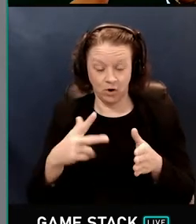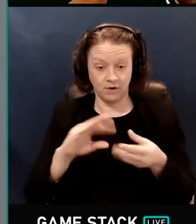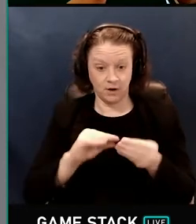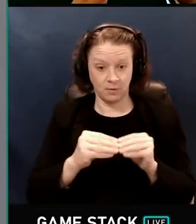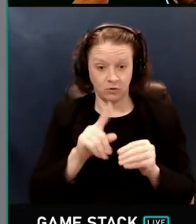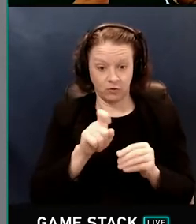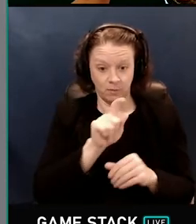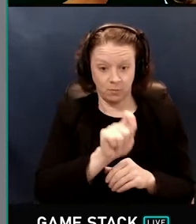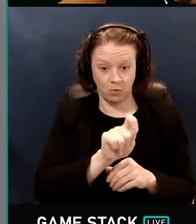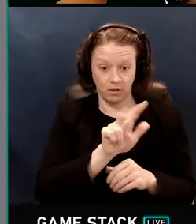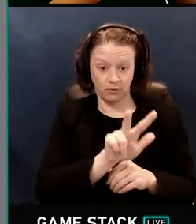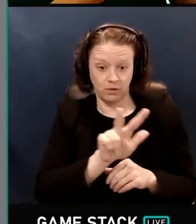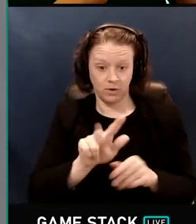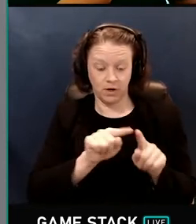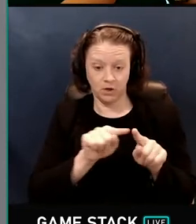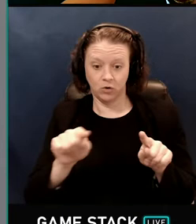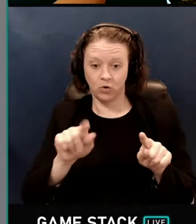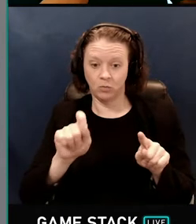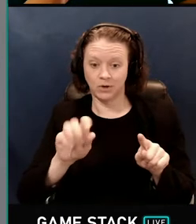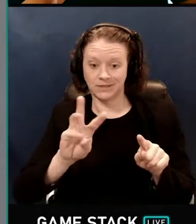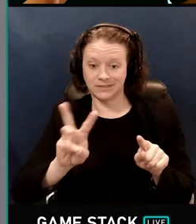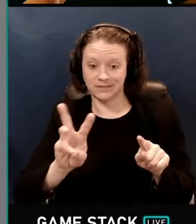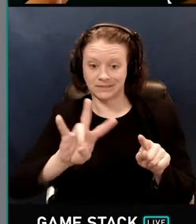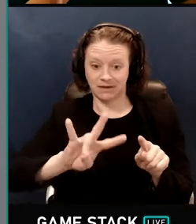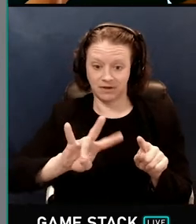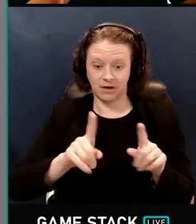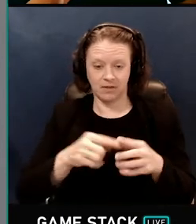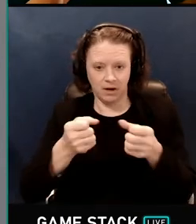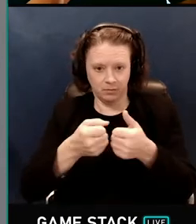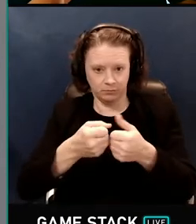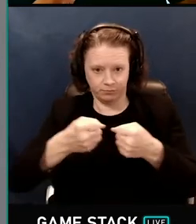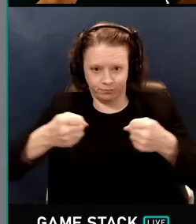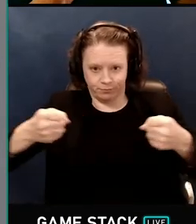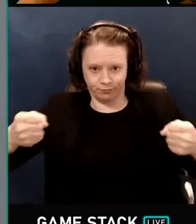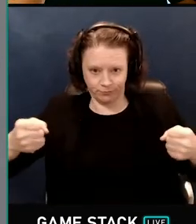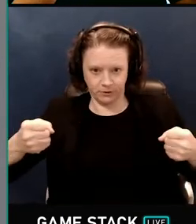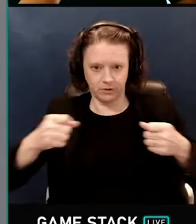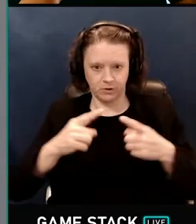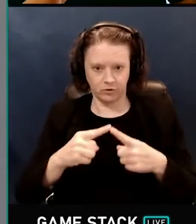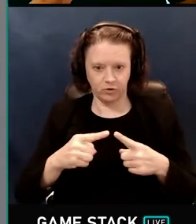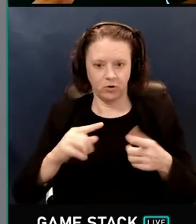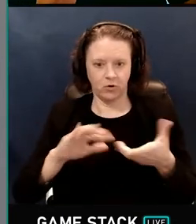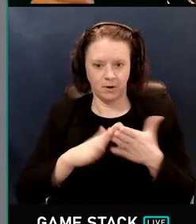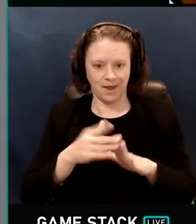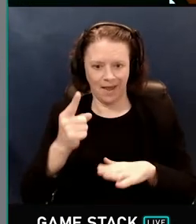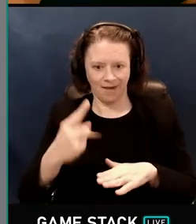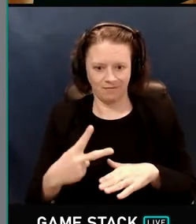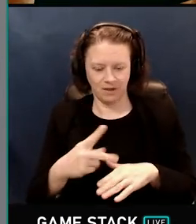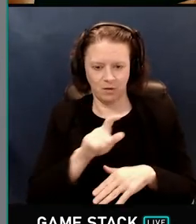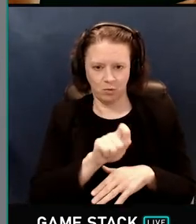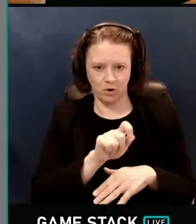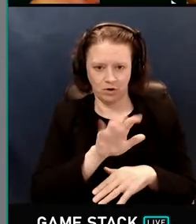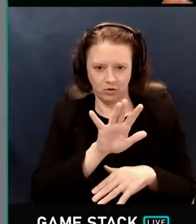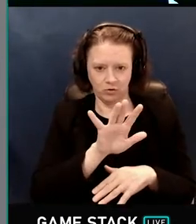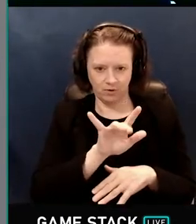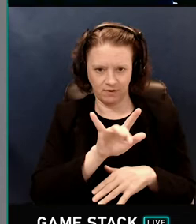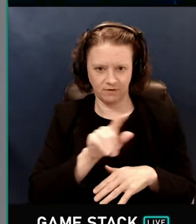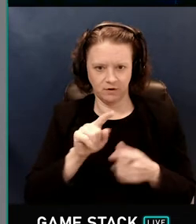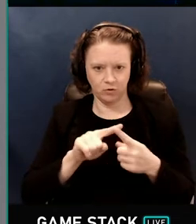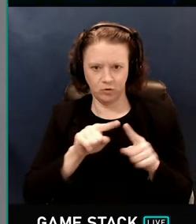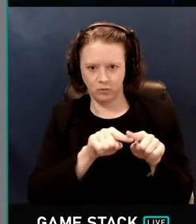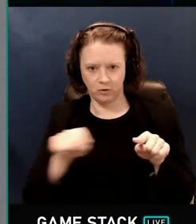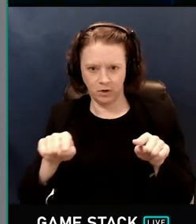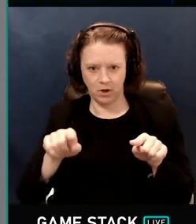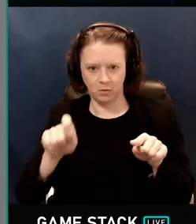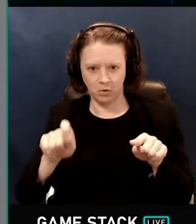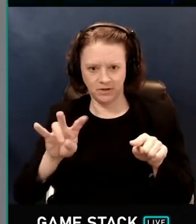to 0.67, and it's stretching that out to occupy at half, so 0.25 to 0.75, and then squishing in the